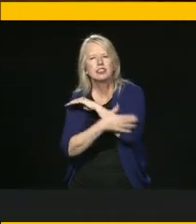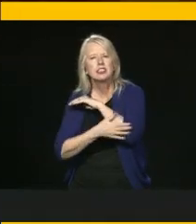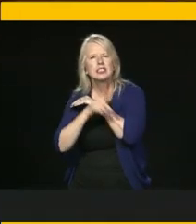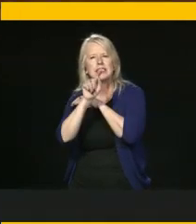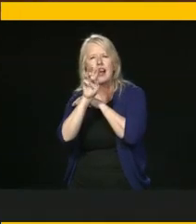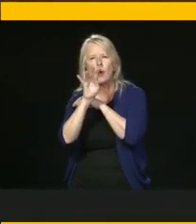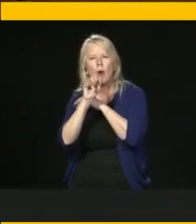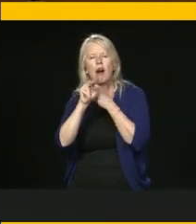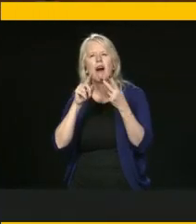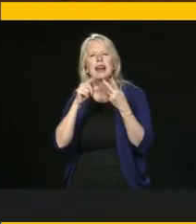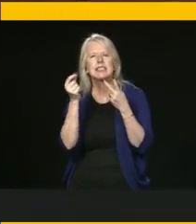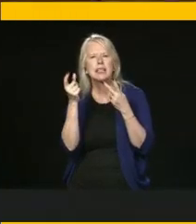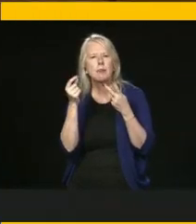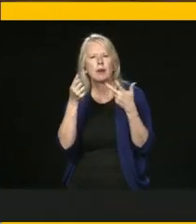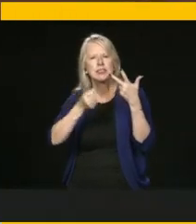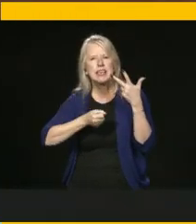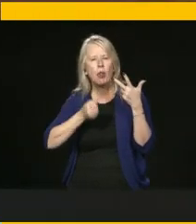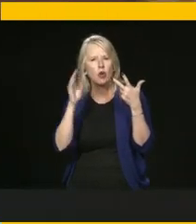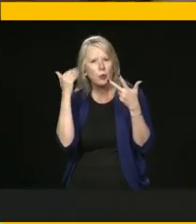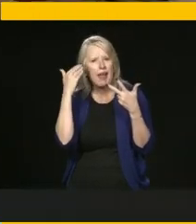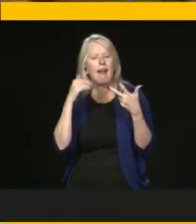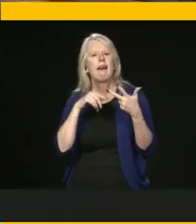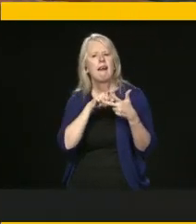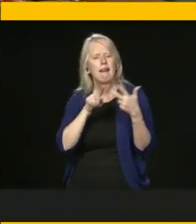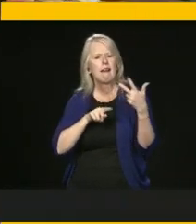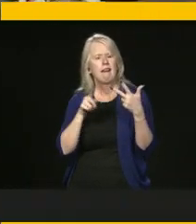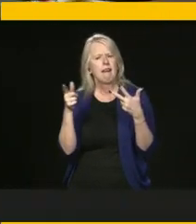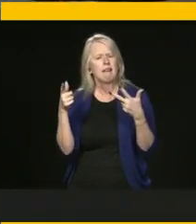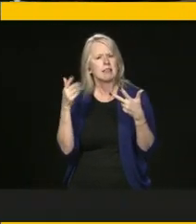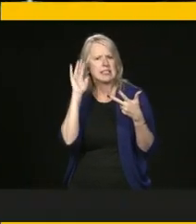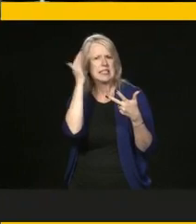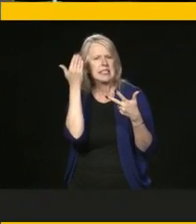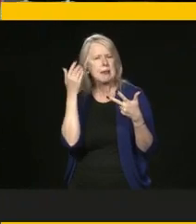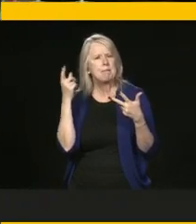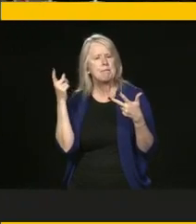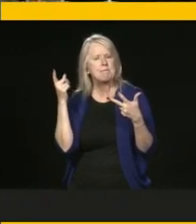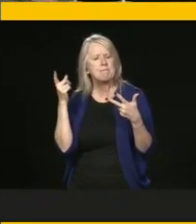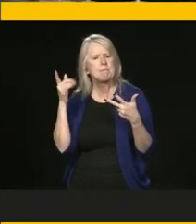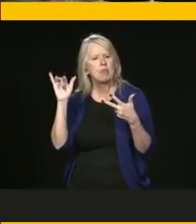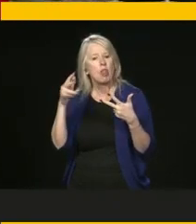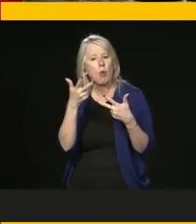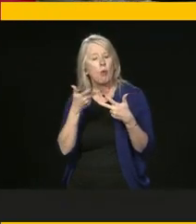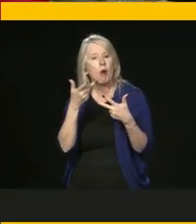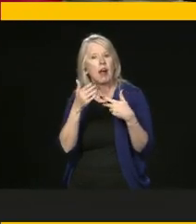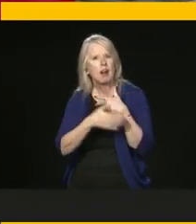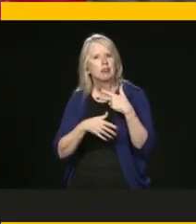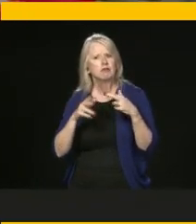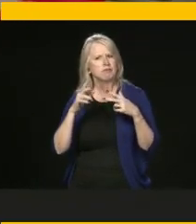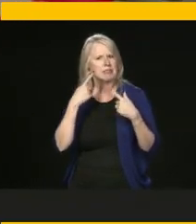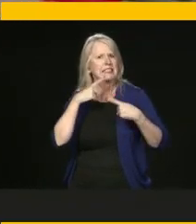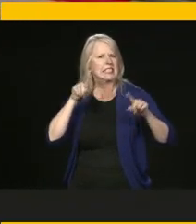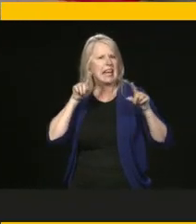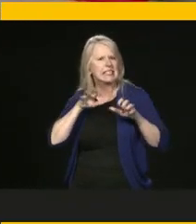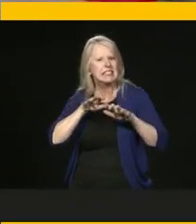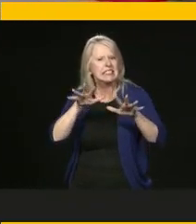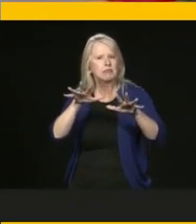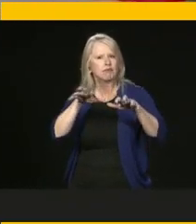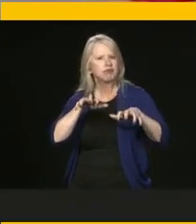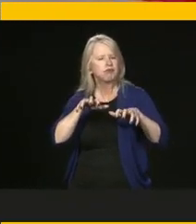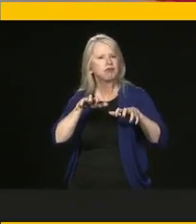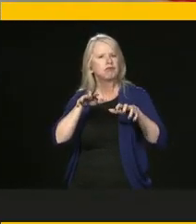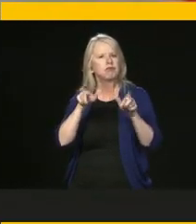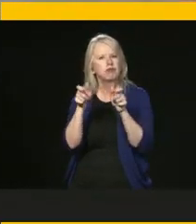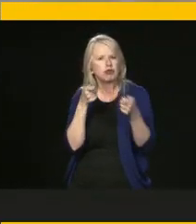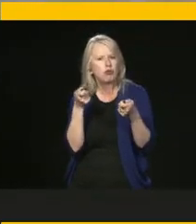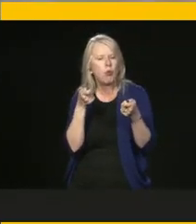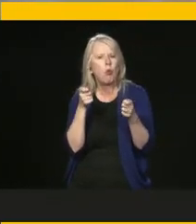of success in getting the epidemic under control by using sort of tried and true epidemic